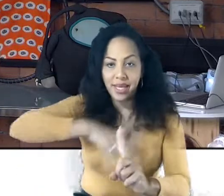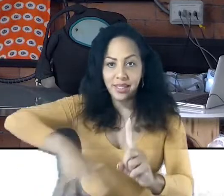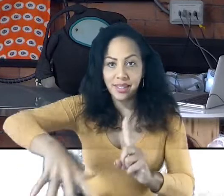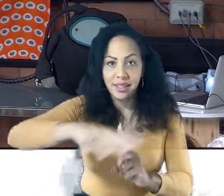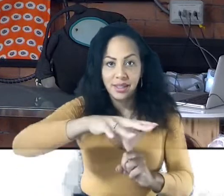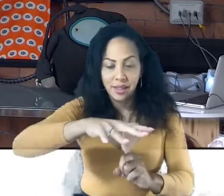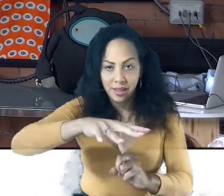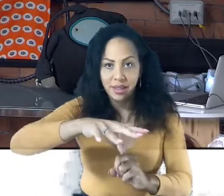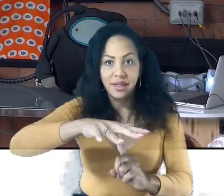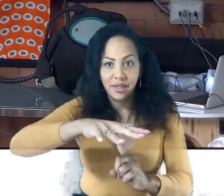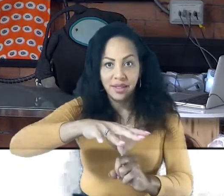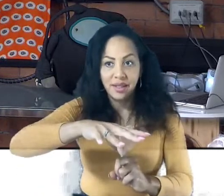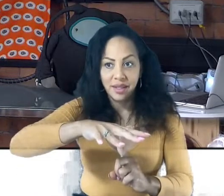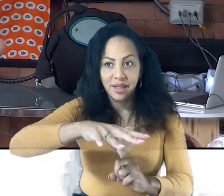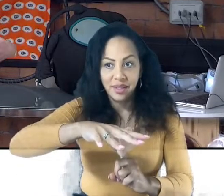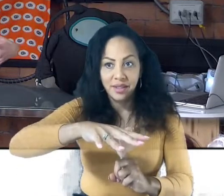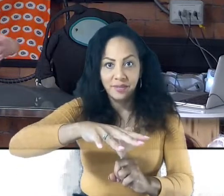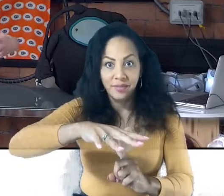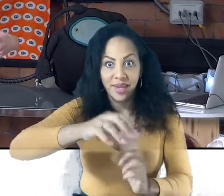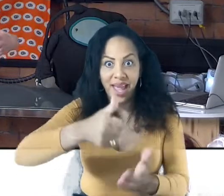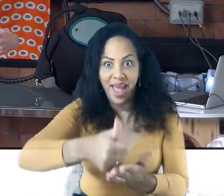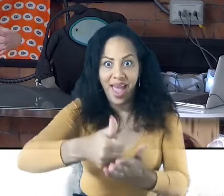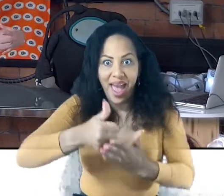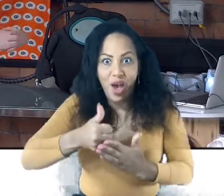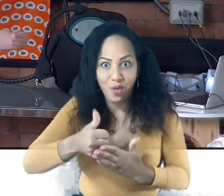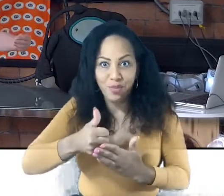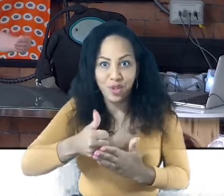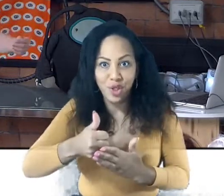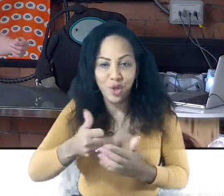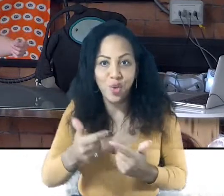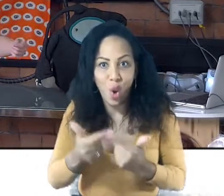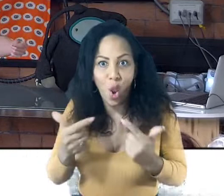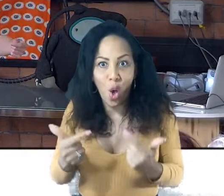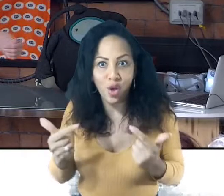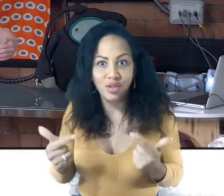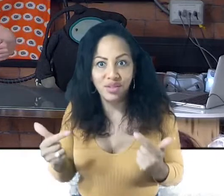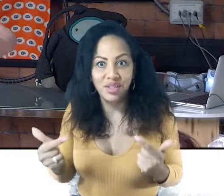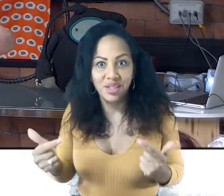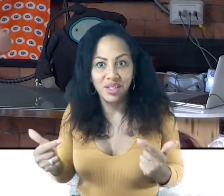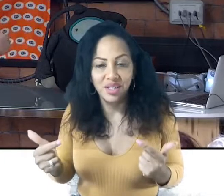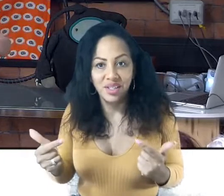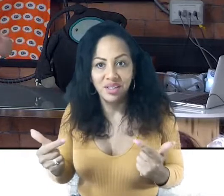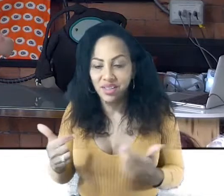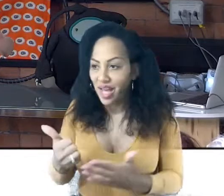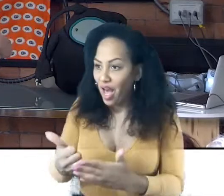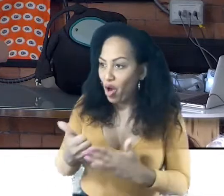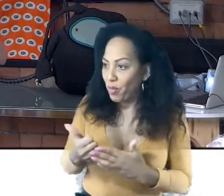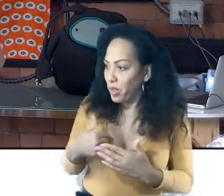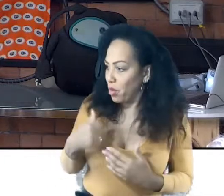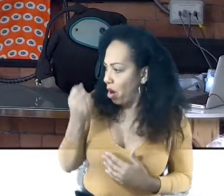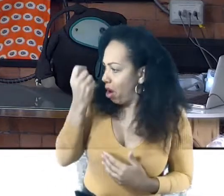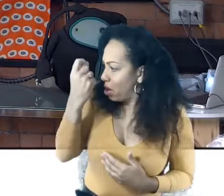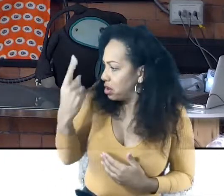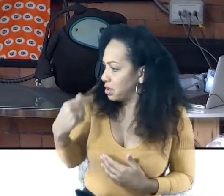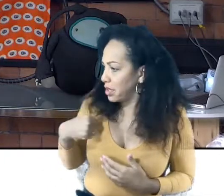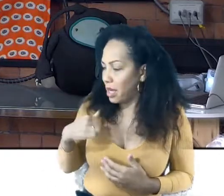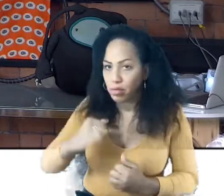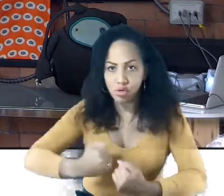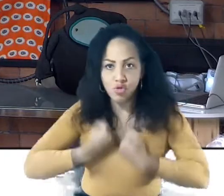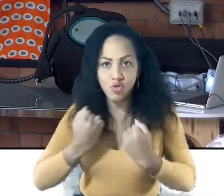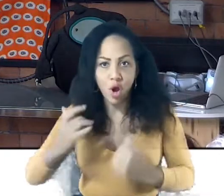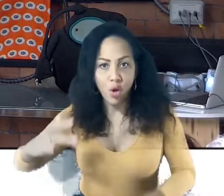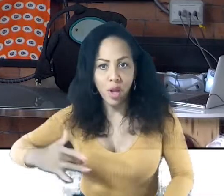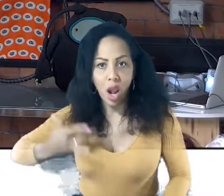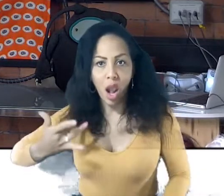to reorientate yourself within your own life story, within the arms of a bay, or wherever it is that is your